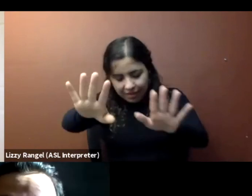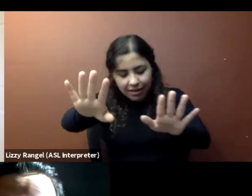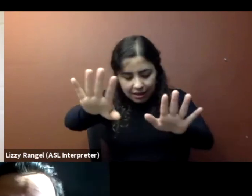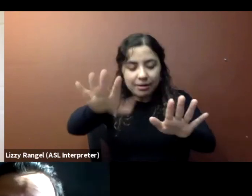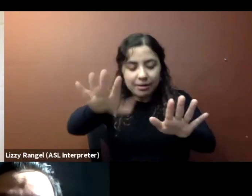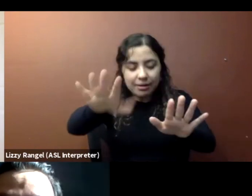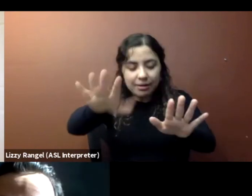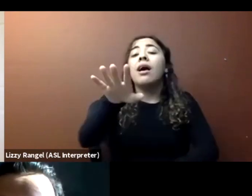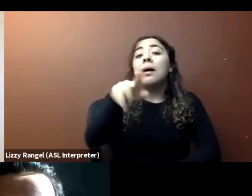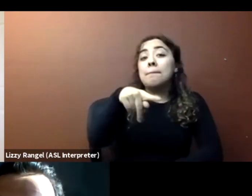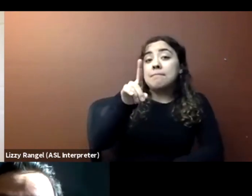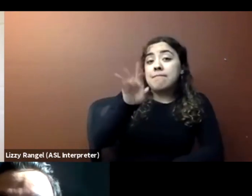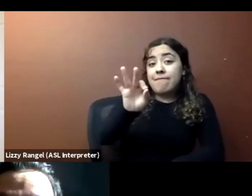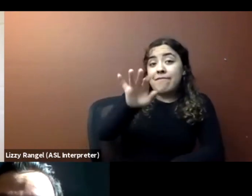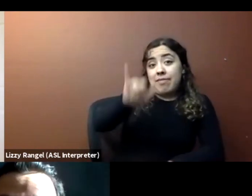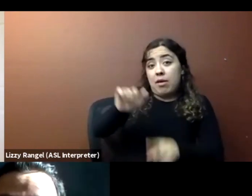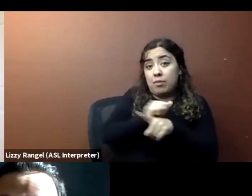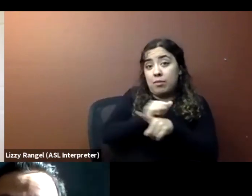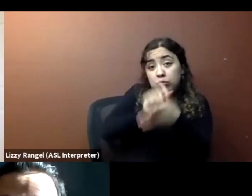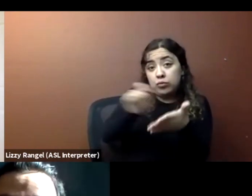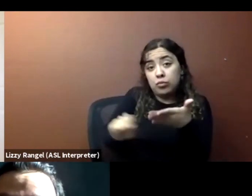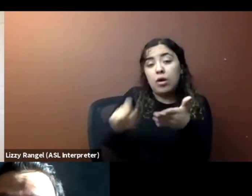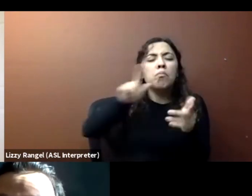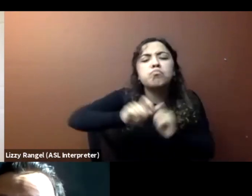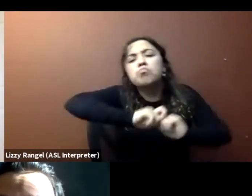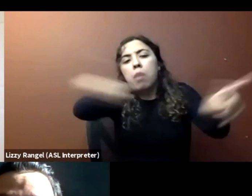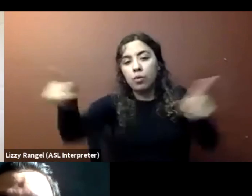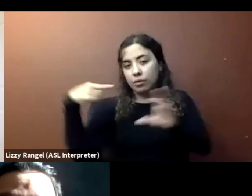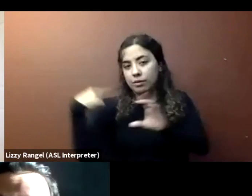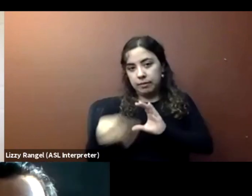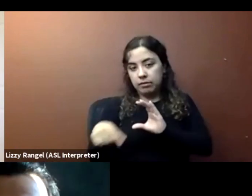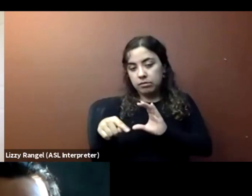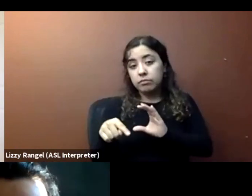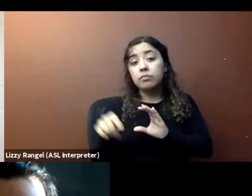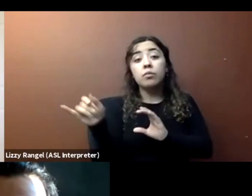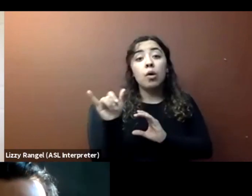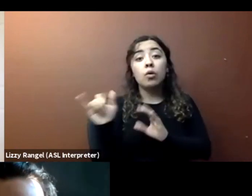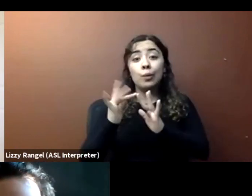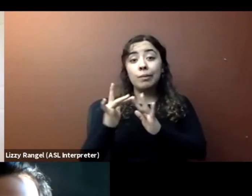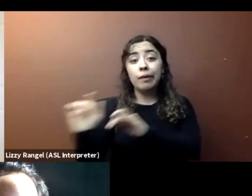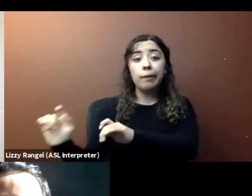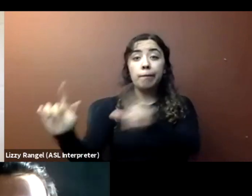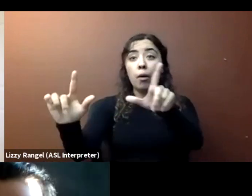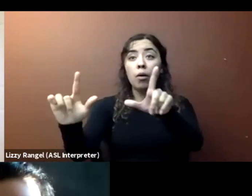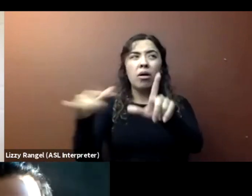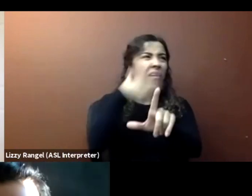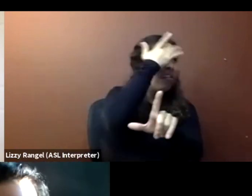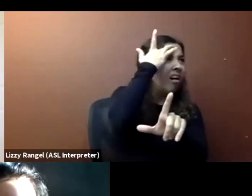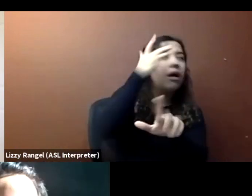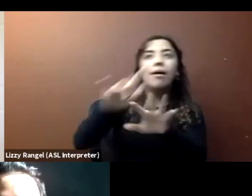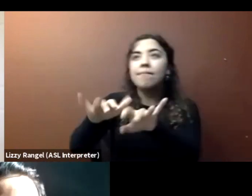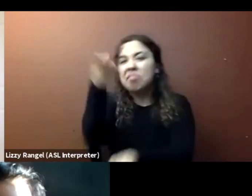via email and is also going to be uploaded on our website, so you can refer to that document. Don't worry, we